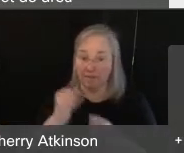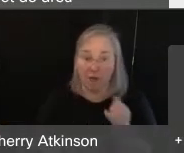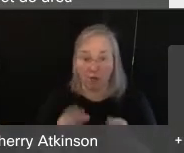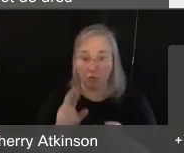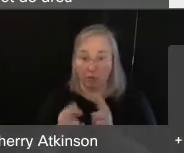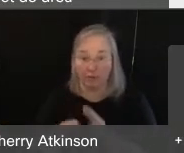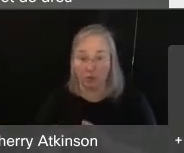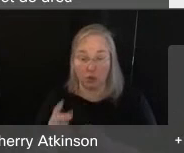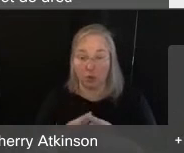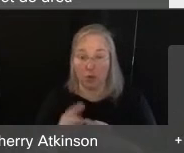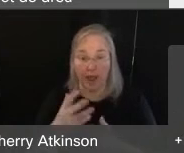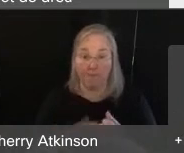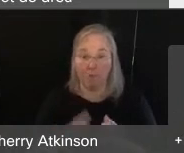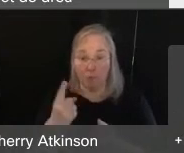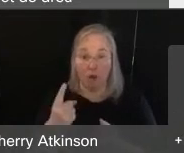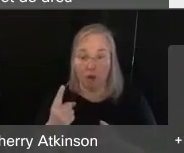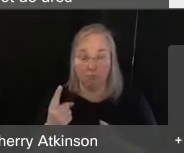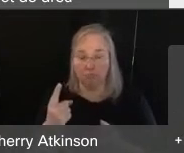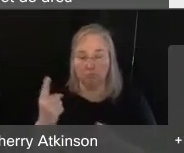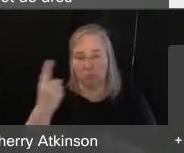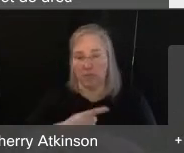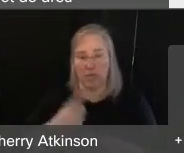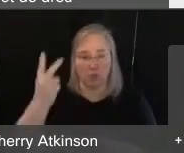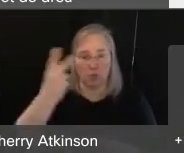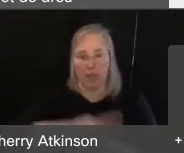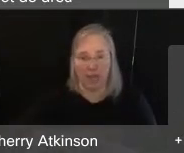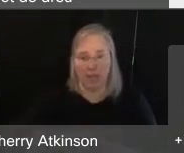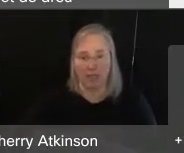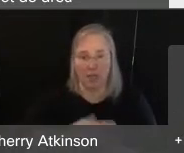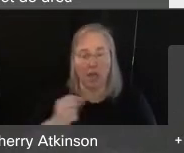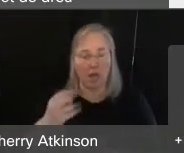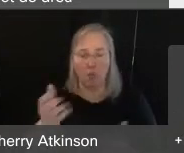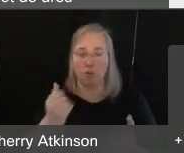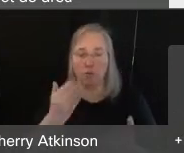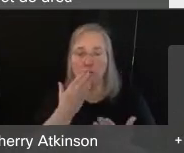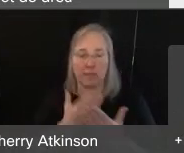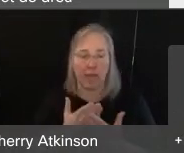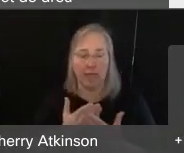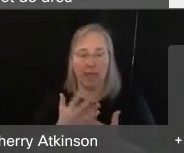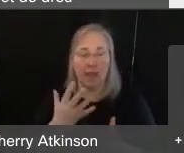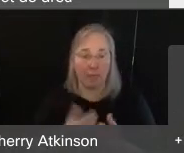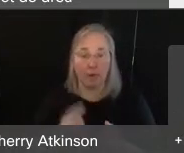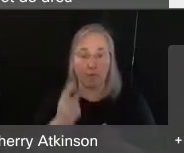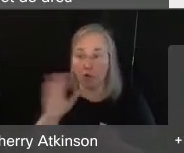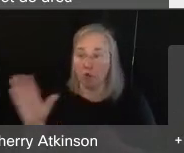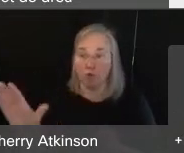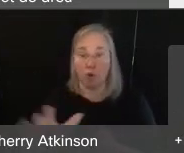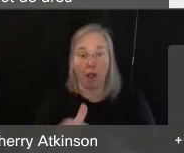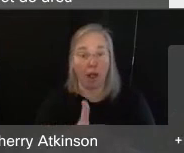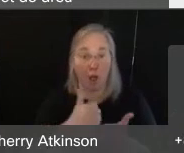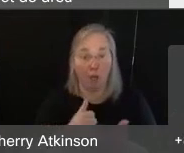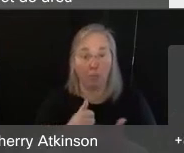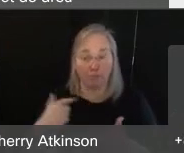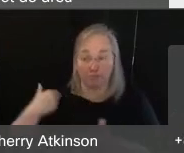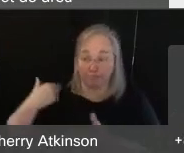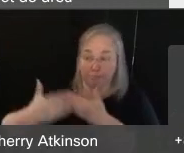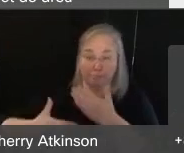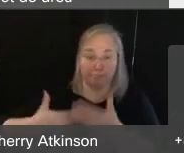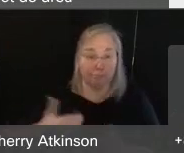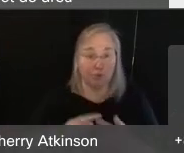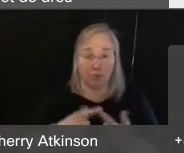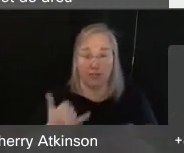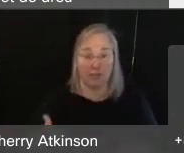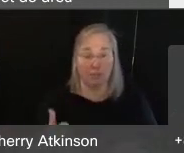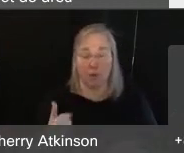day or so. And I want to thank everybody for their help getting to this point. It's been an enjoyable journey, and I've